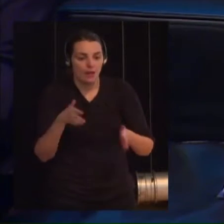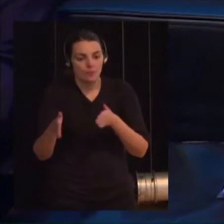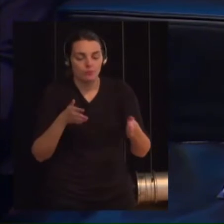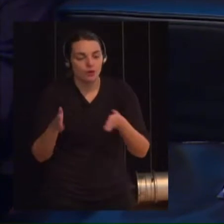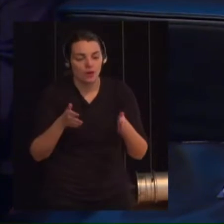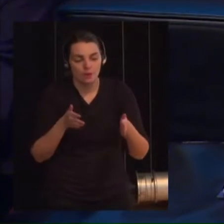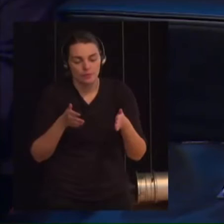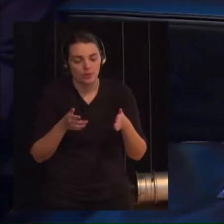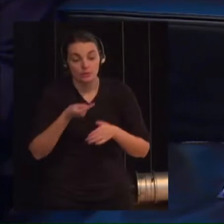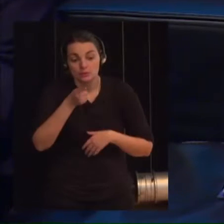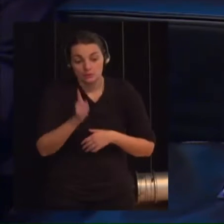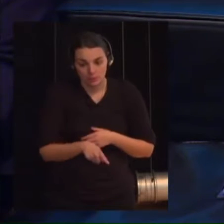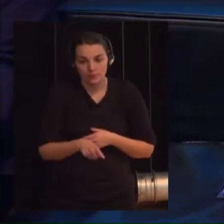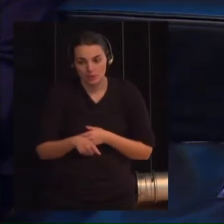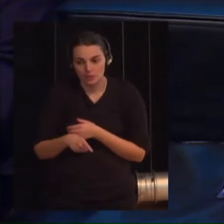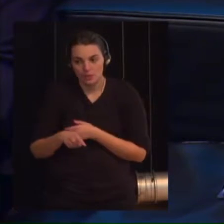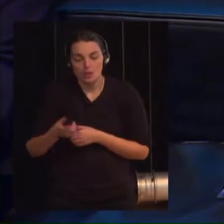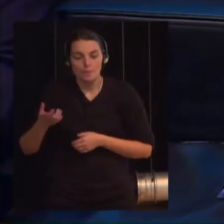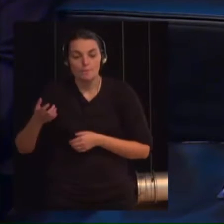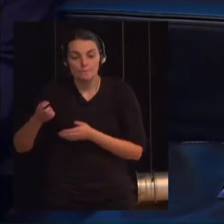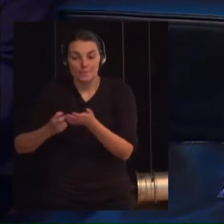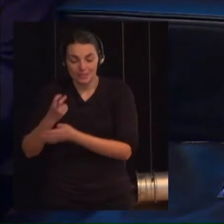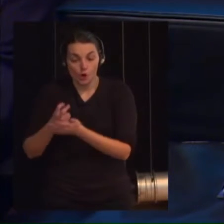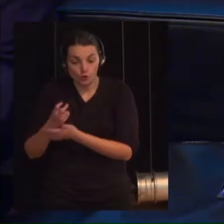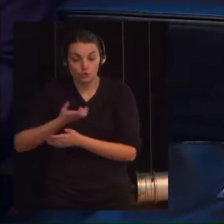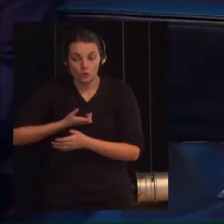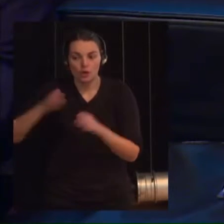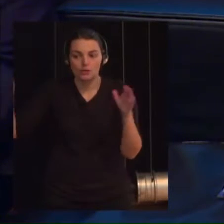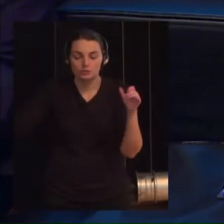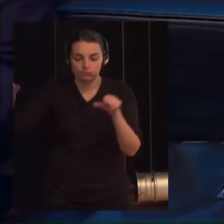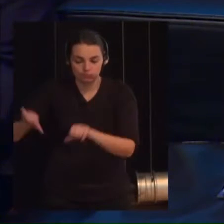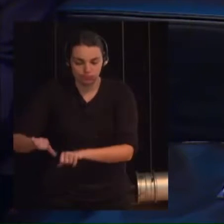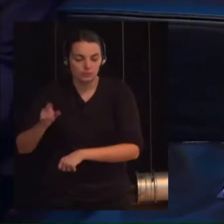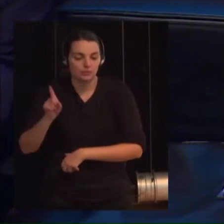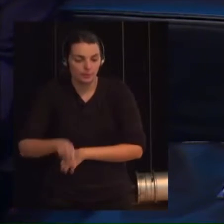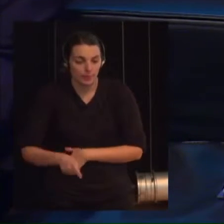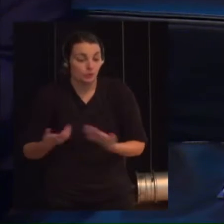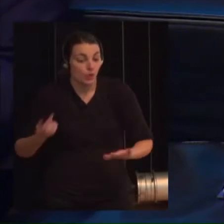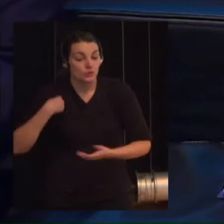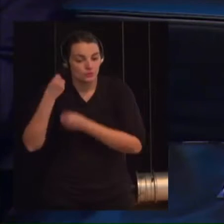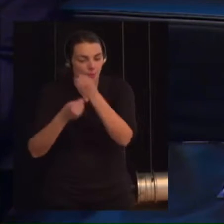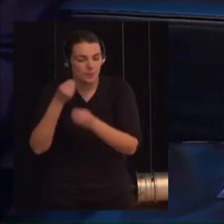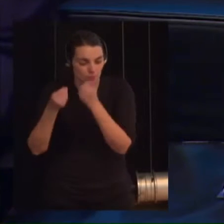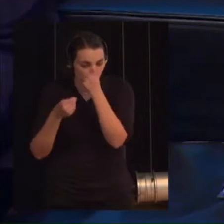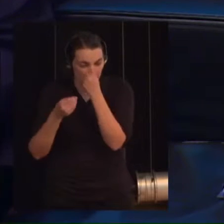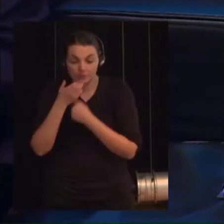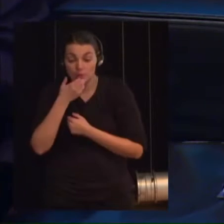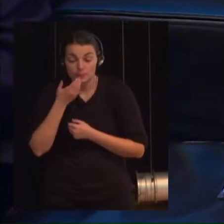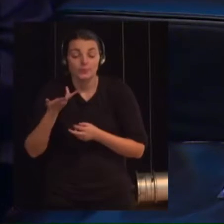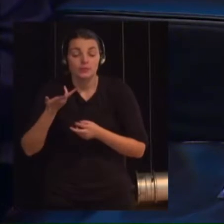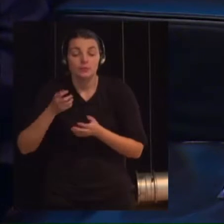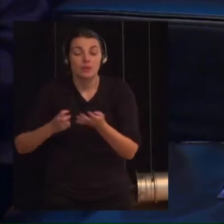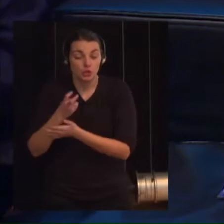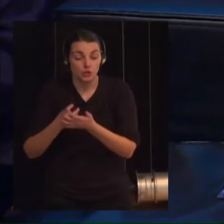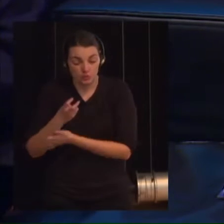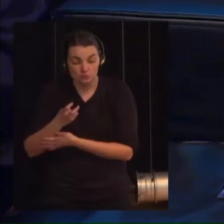might argue that had there been more robust journalism, that this big social issue might have been uncovered much earlier.